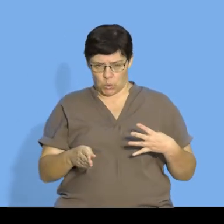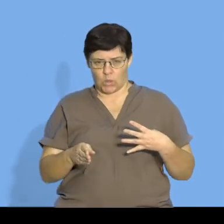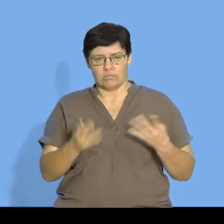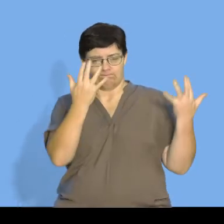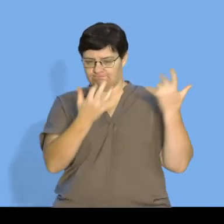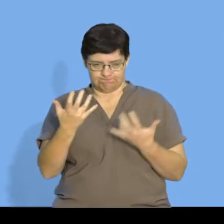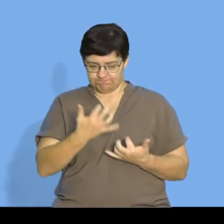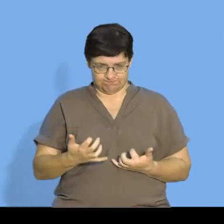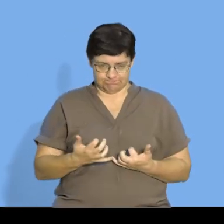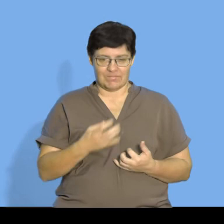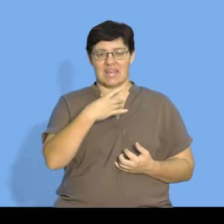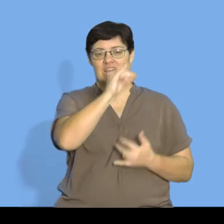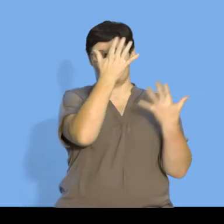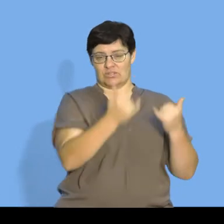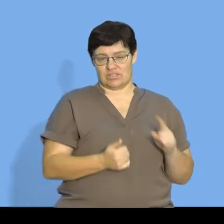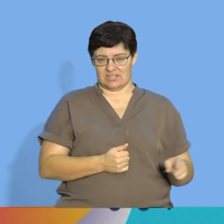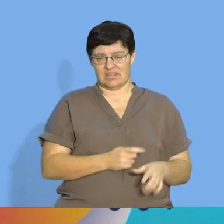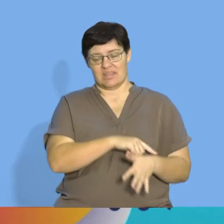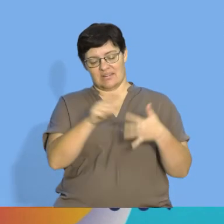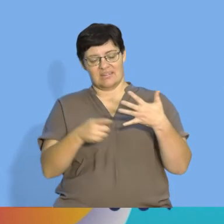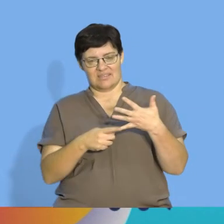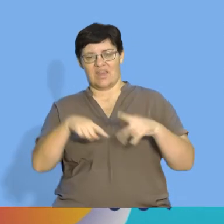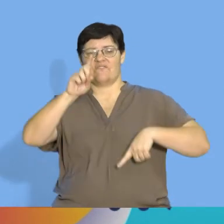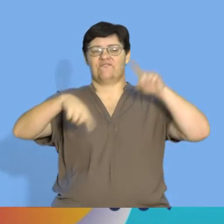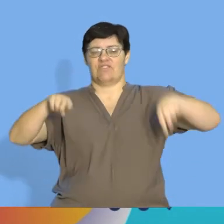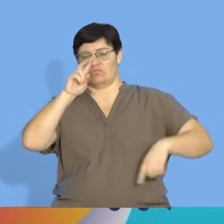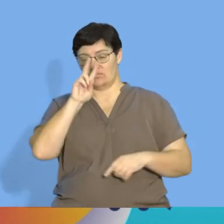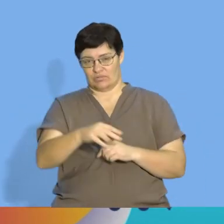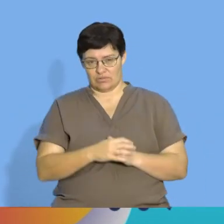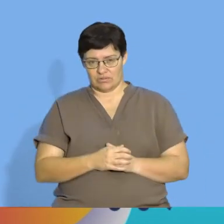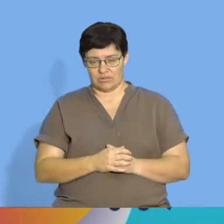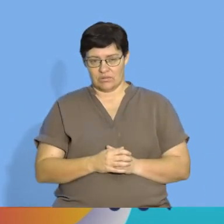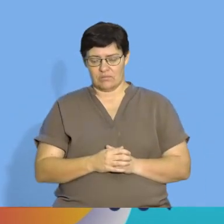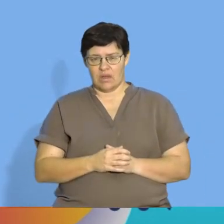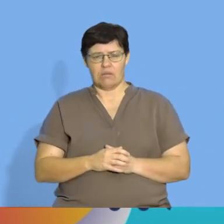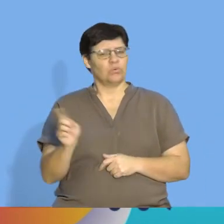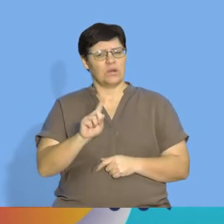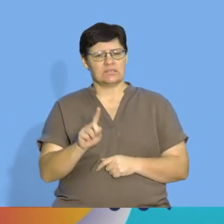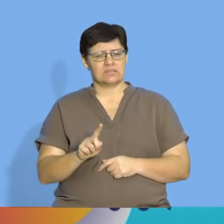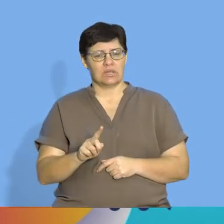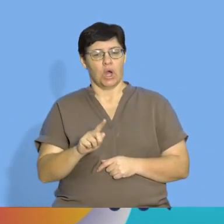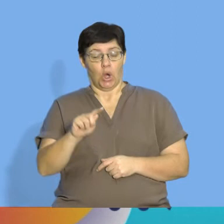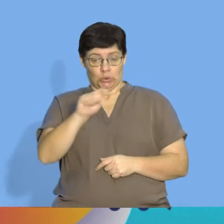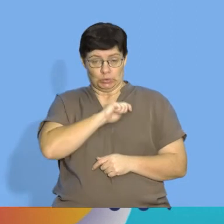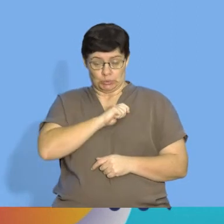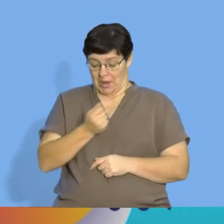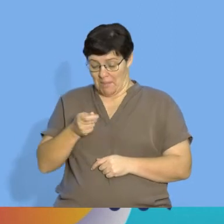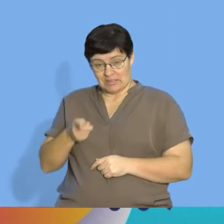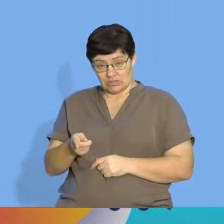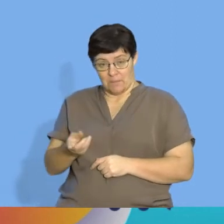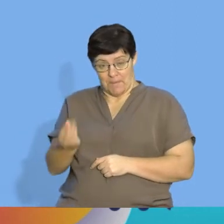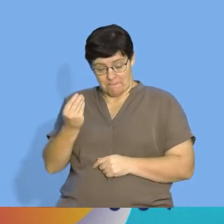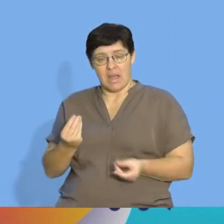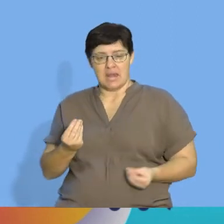certain missing figures in our cash budgets, and then we looked at variances. That means the differences